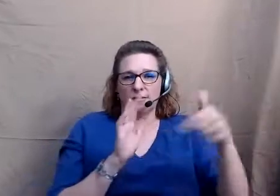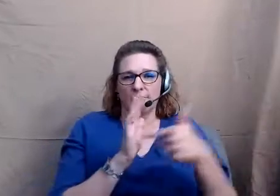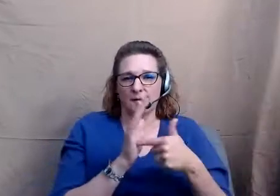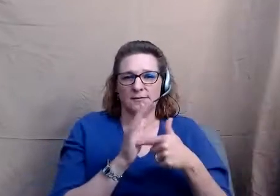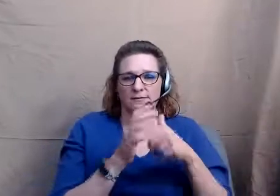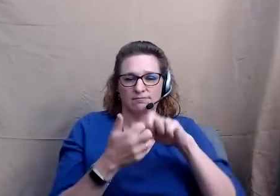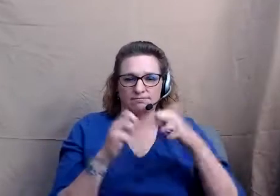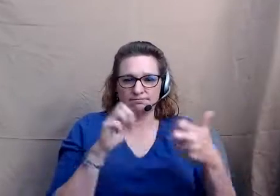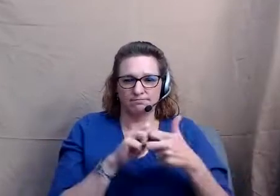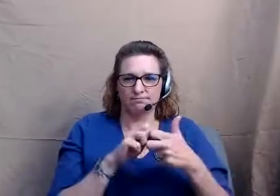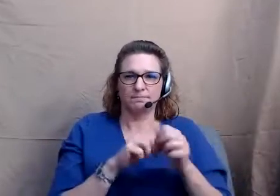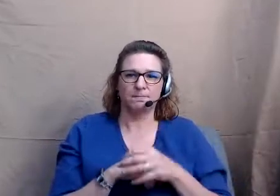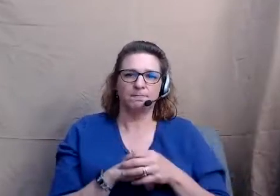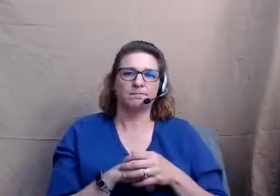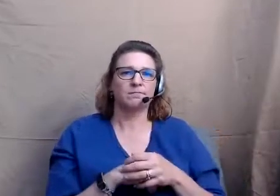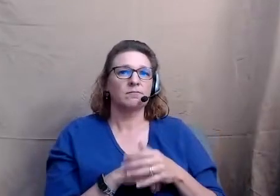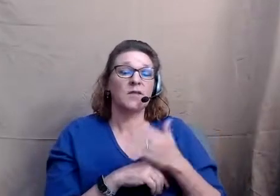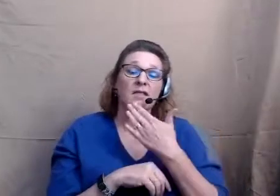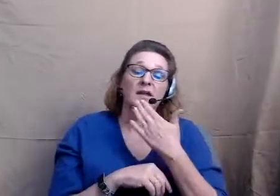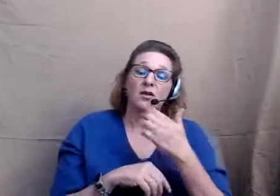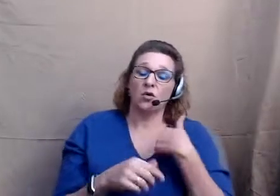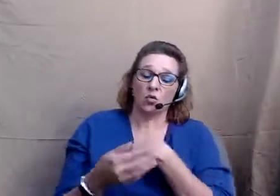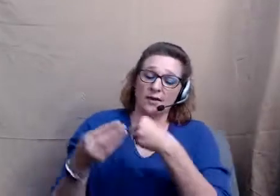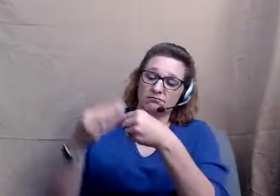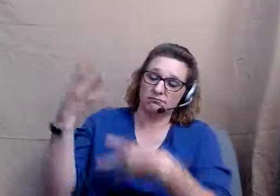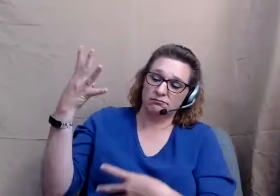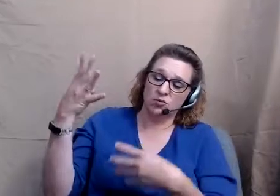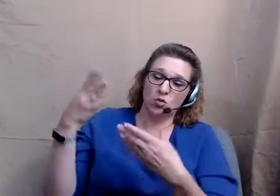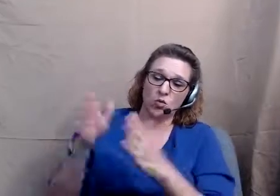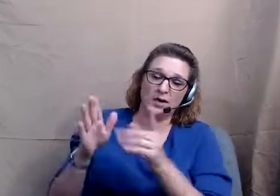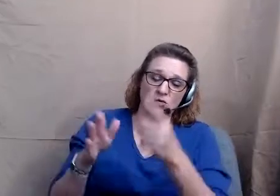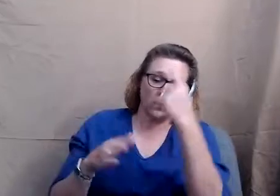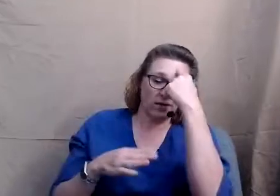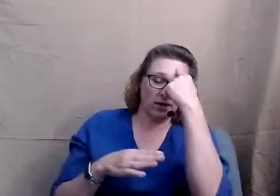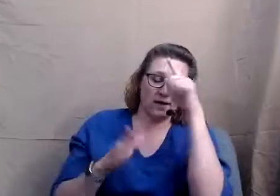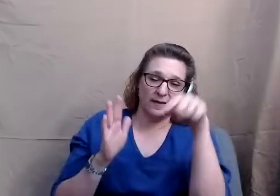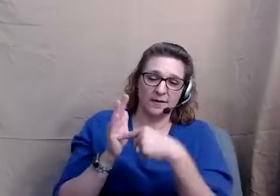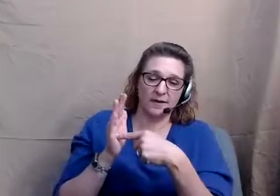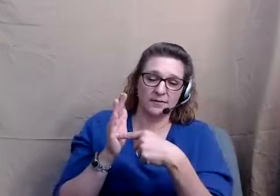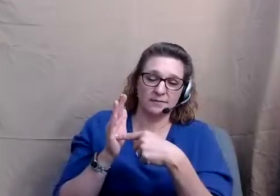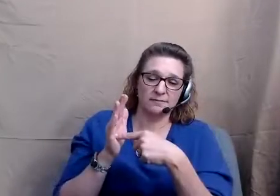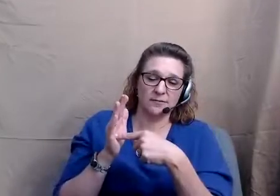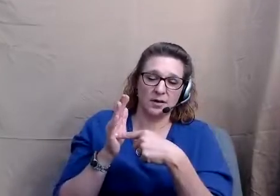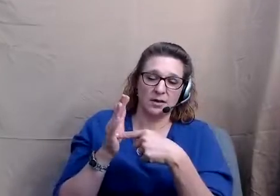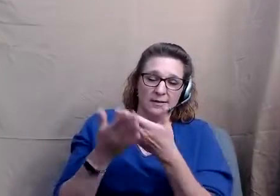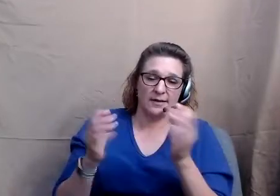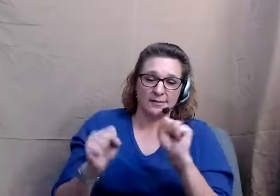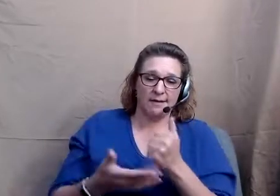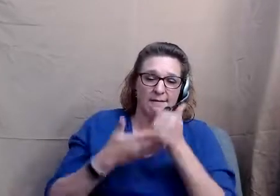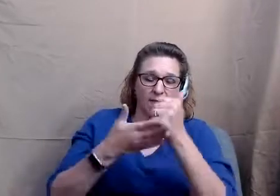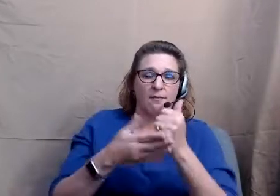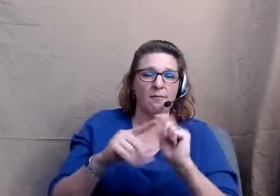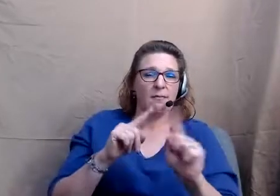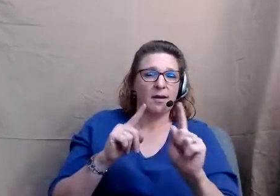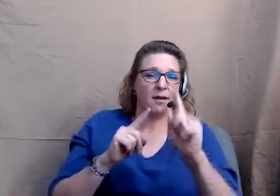So I also wanted to follow up on that, and we've listed all the ways that you think these steps could help. And you touched on this a little bit, but I think this